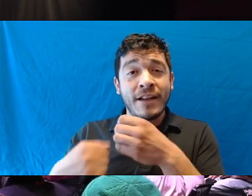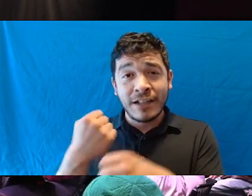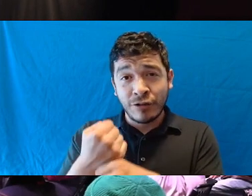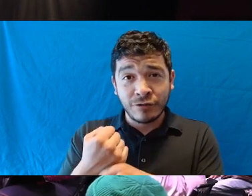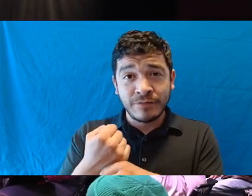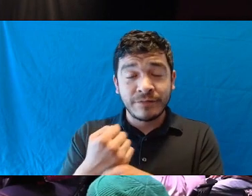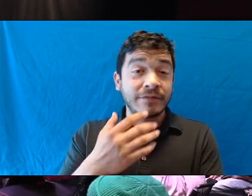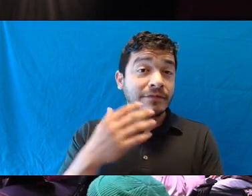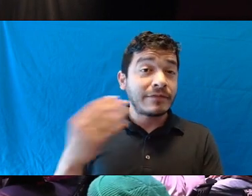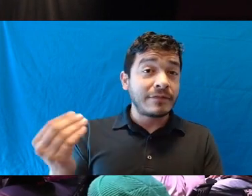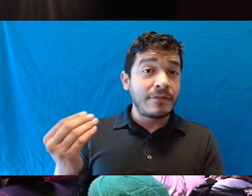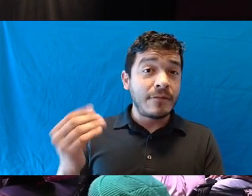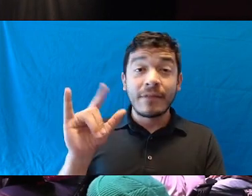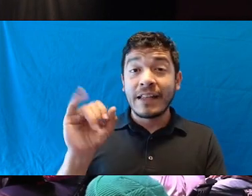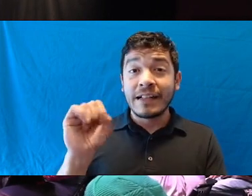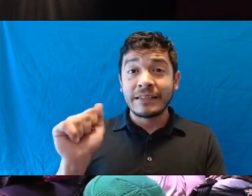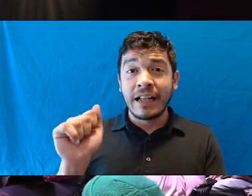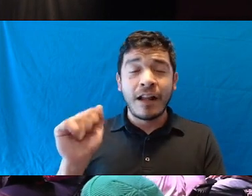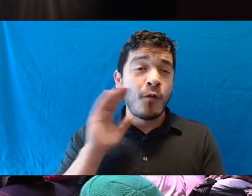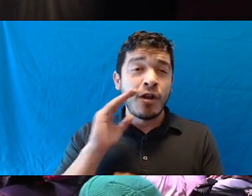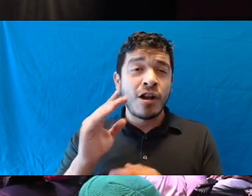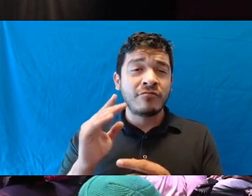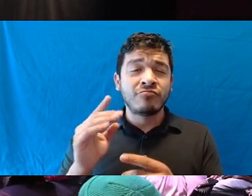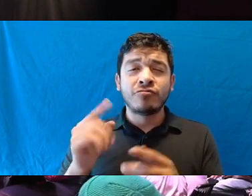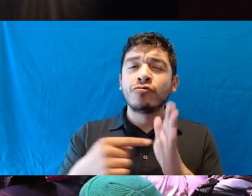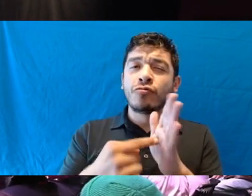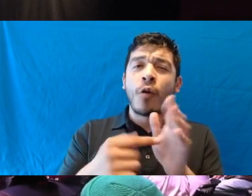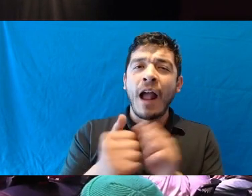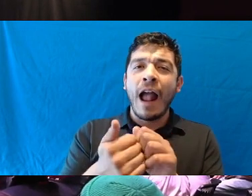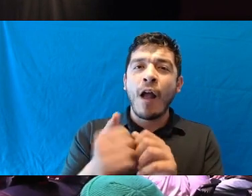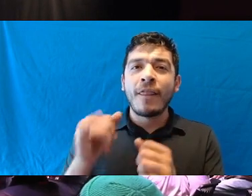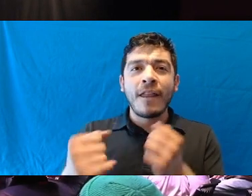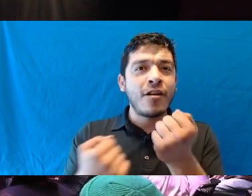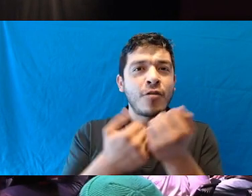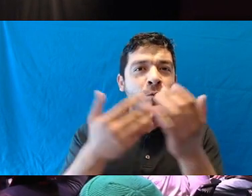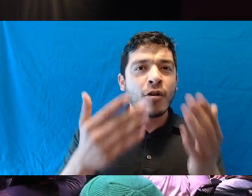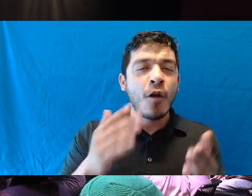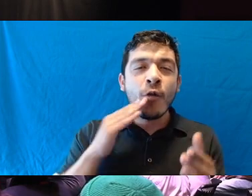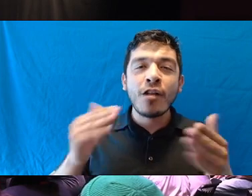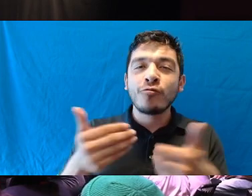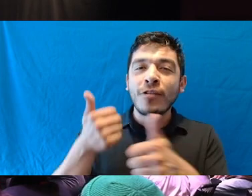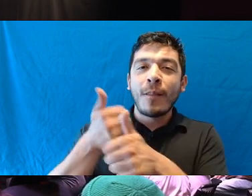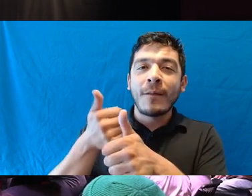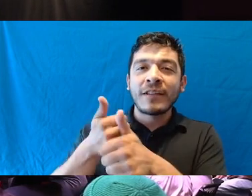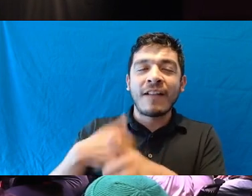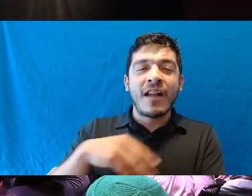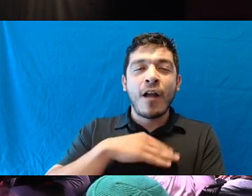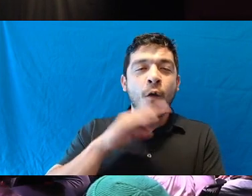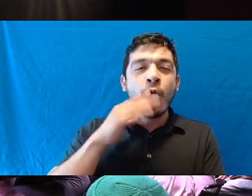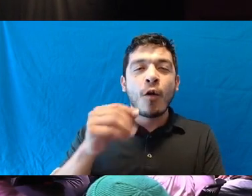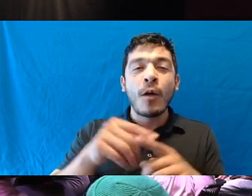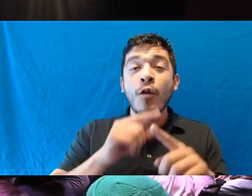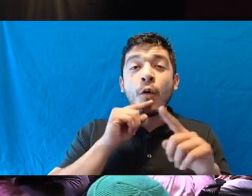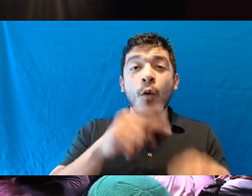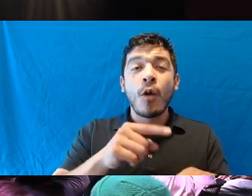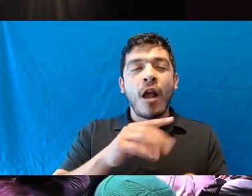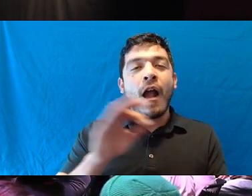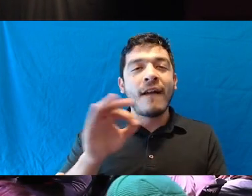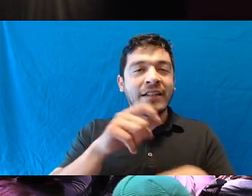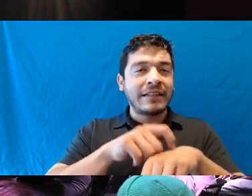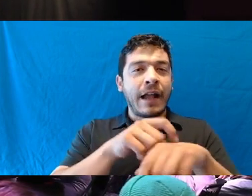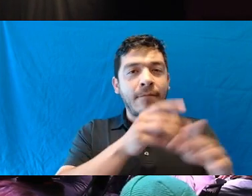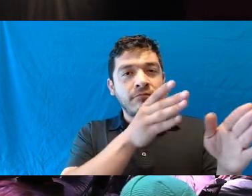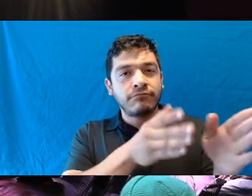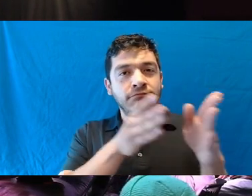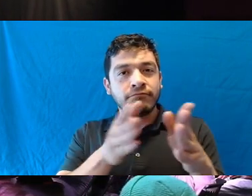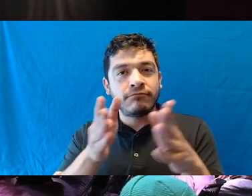Lisa is going to demonstrate how the champions are going to introduce themselves, and we're going to go in chronological order. You'll have to maybe shout that out. I'm going to